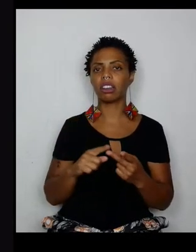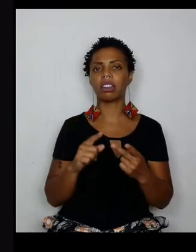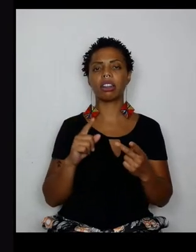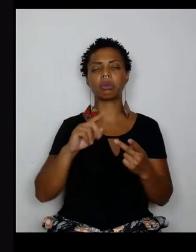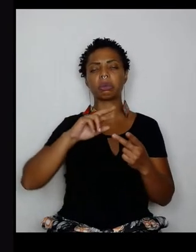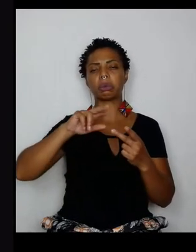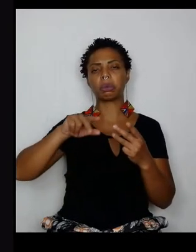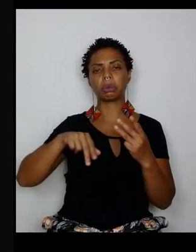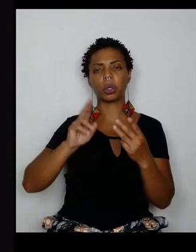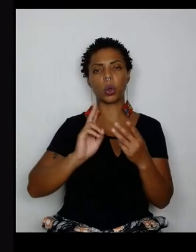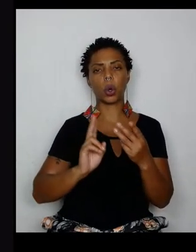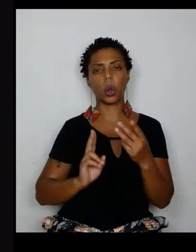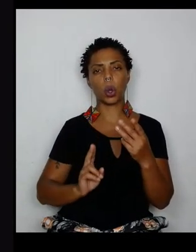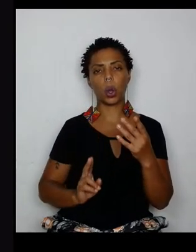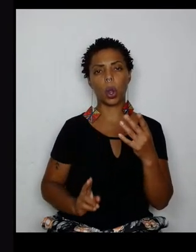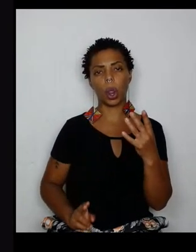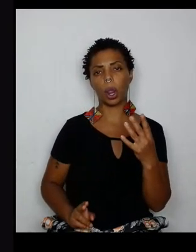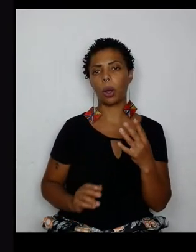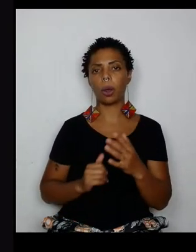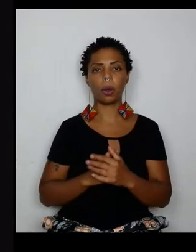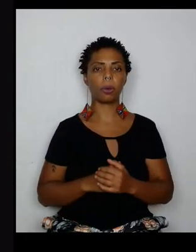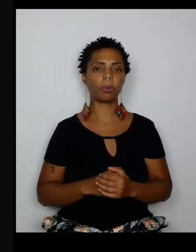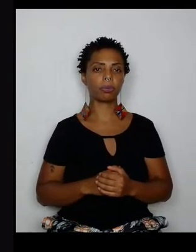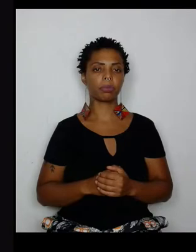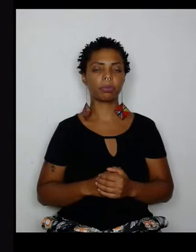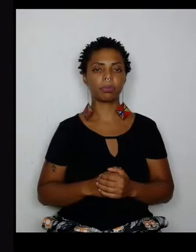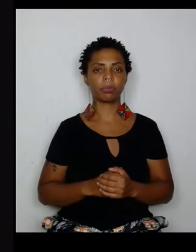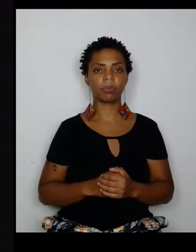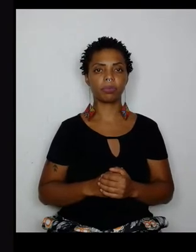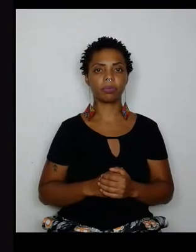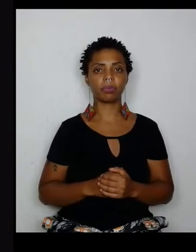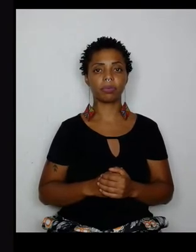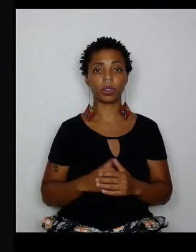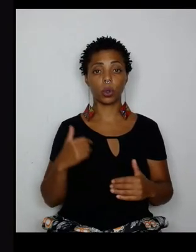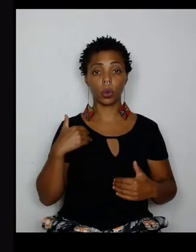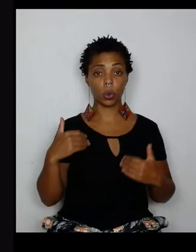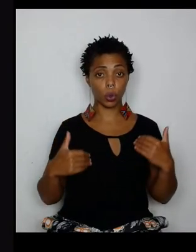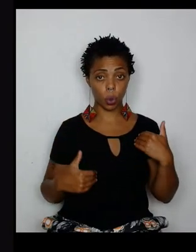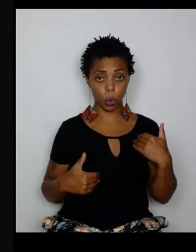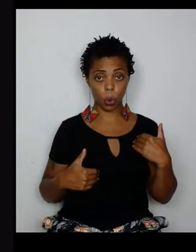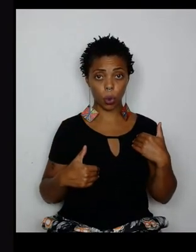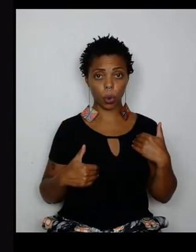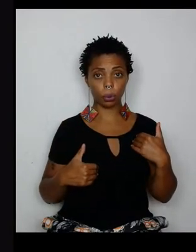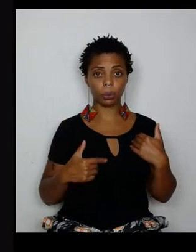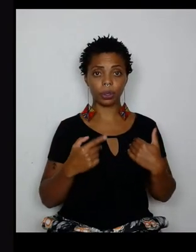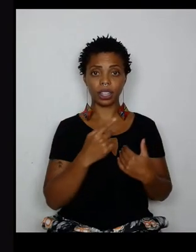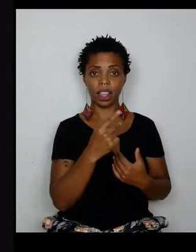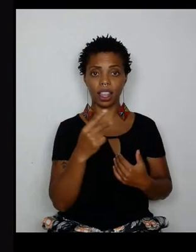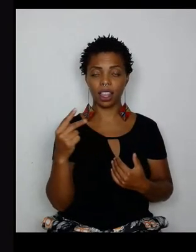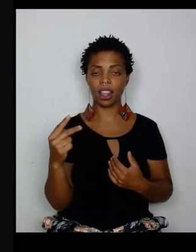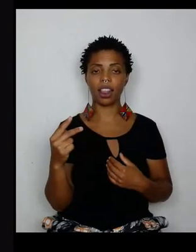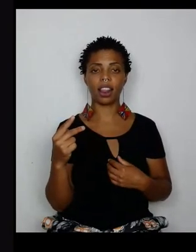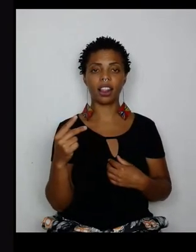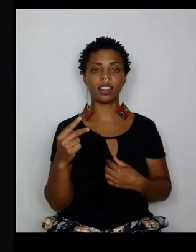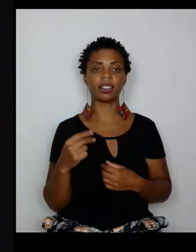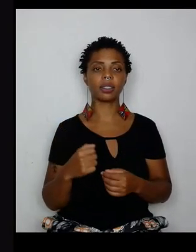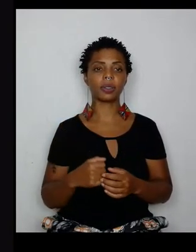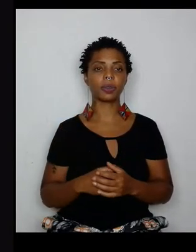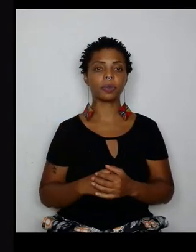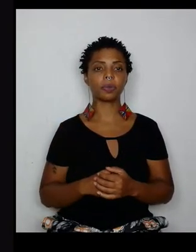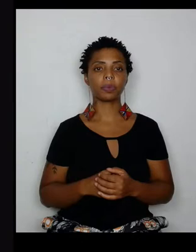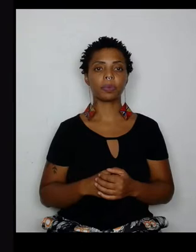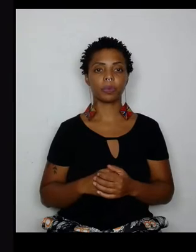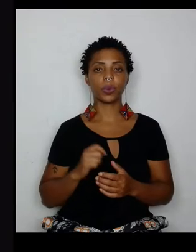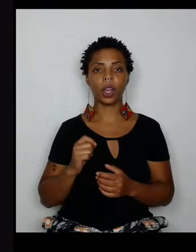whose outrageous bodhi erotic carvings adorned his house of pleasures in the marquesas gogaan fighting for his